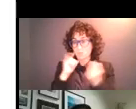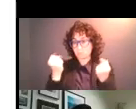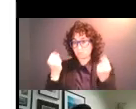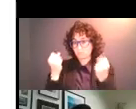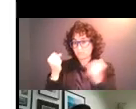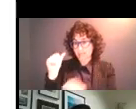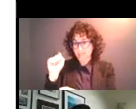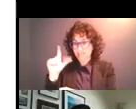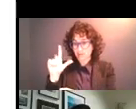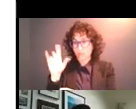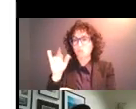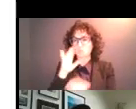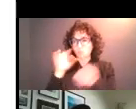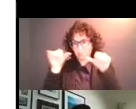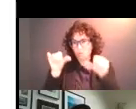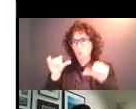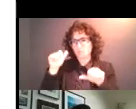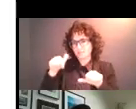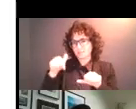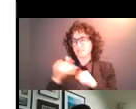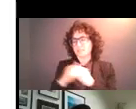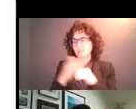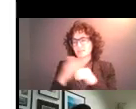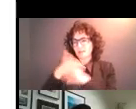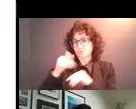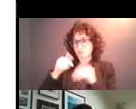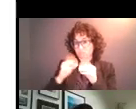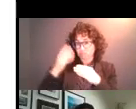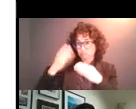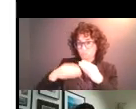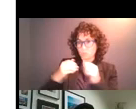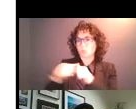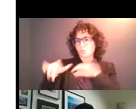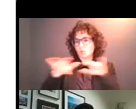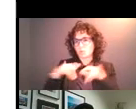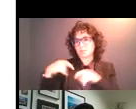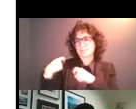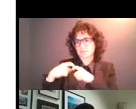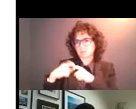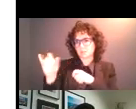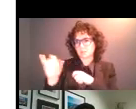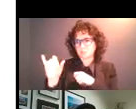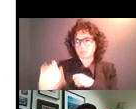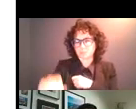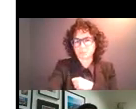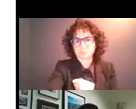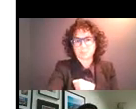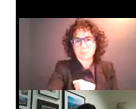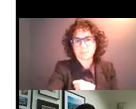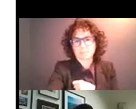be reposting shortly thereafter with a recording in Spanish as well.